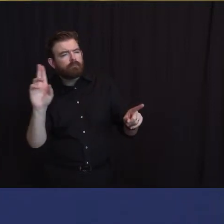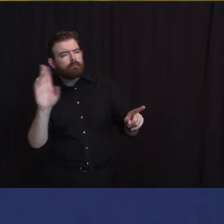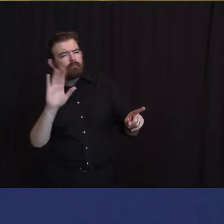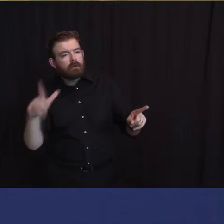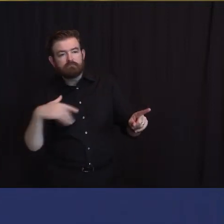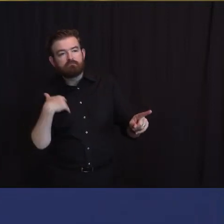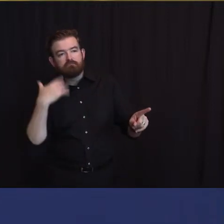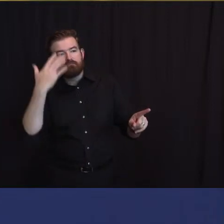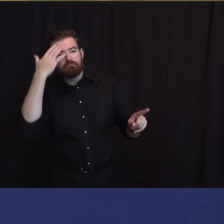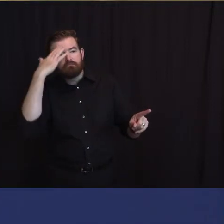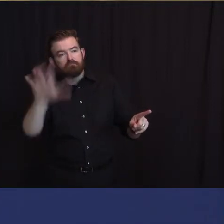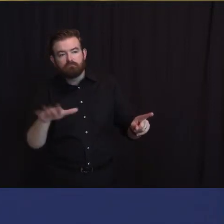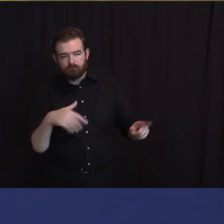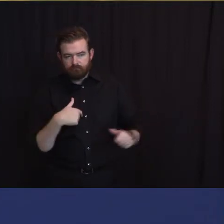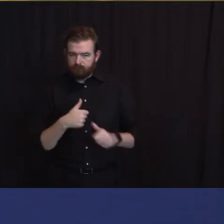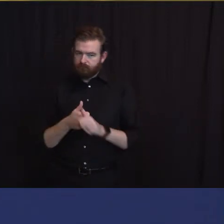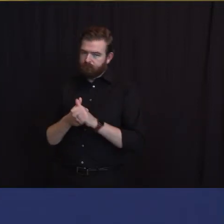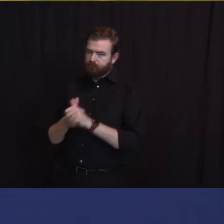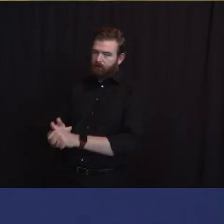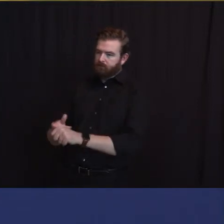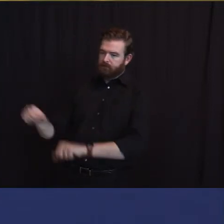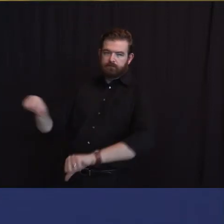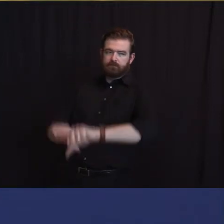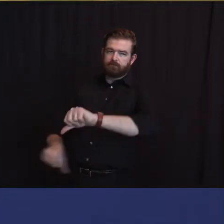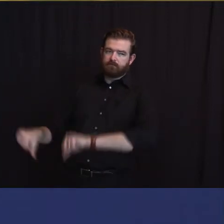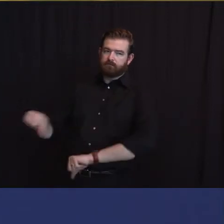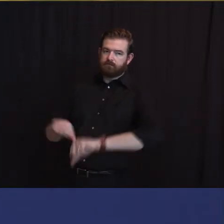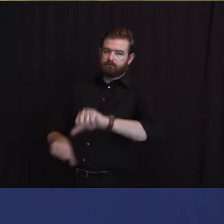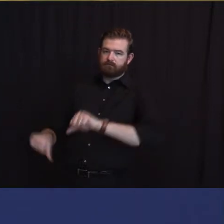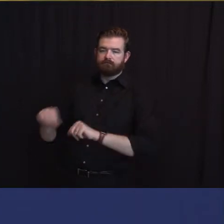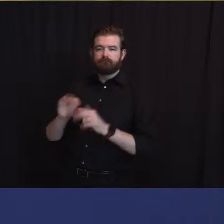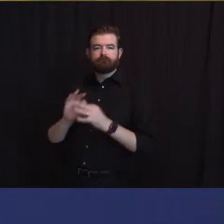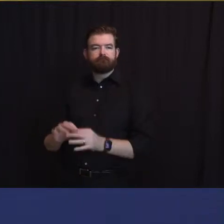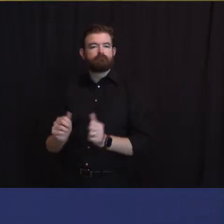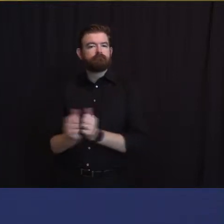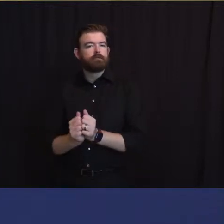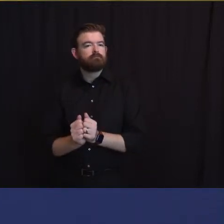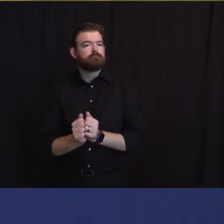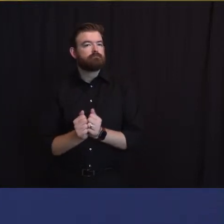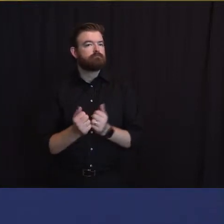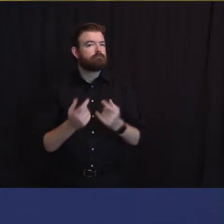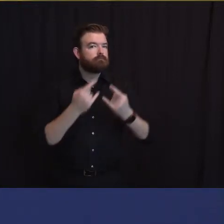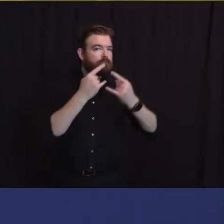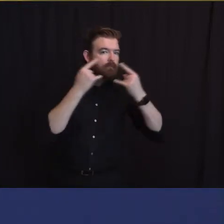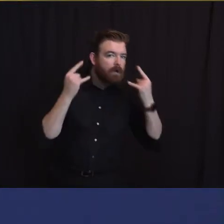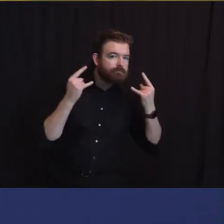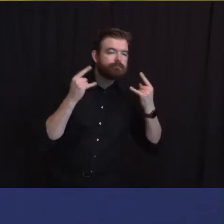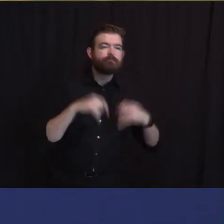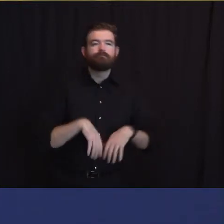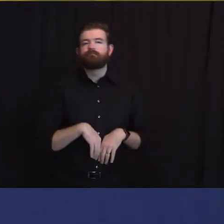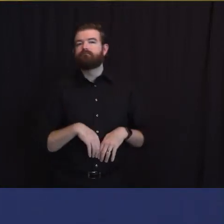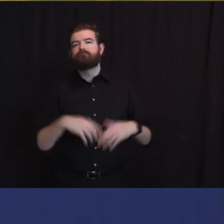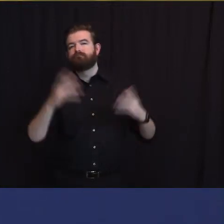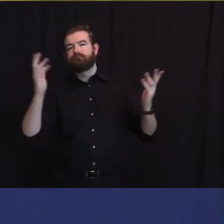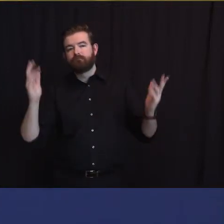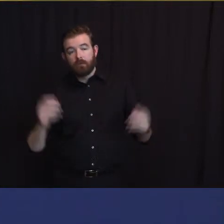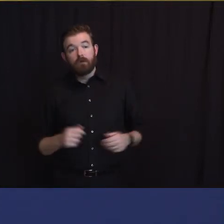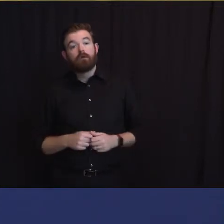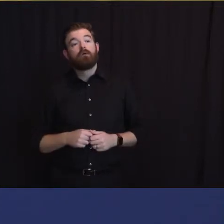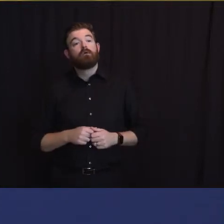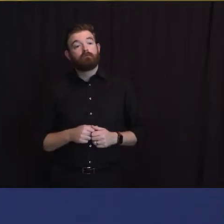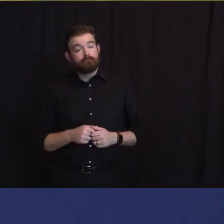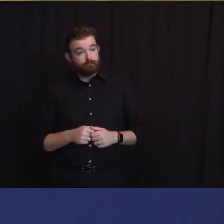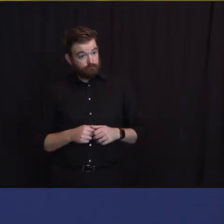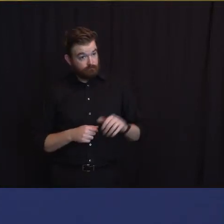health experts on things like masking and frankly everything else in this pandemic. So any bill that is counter to that is